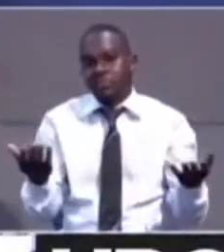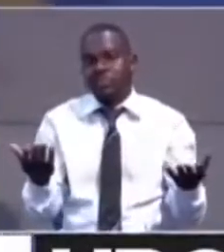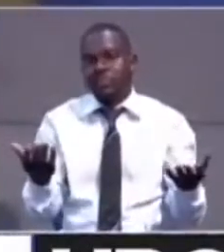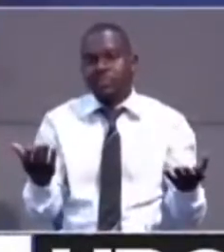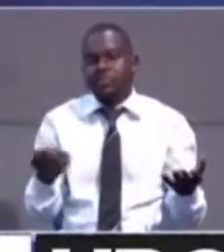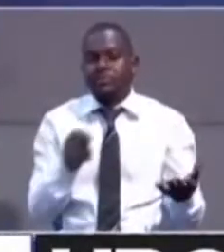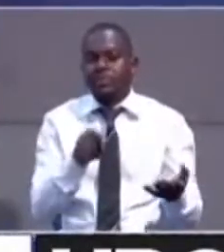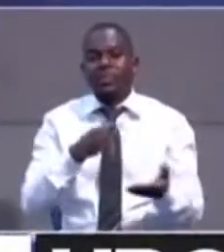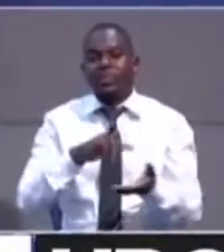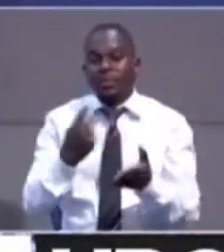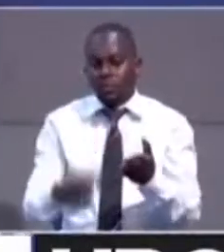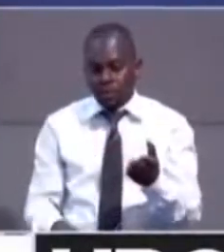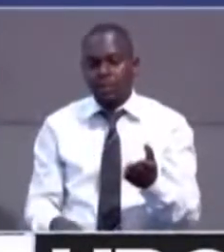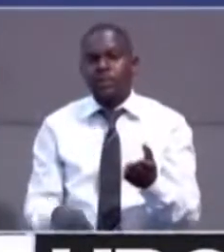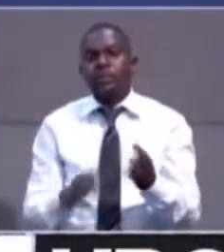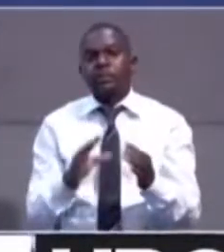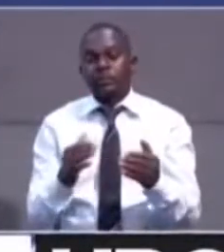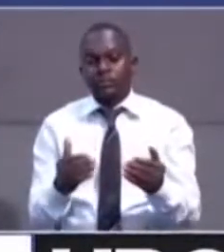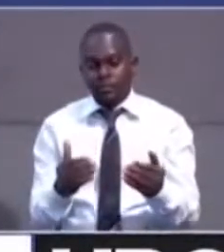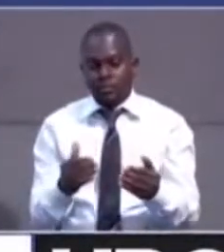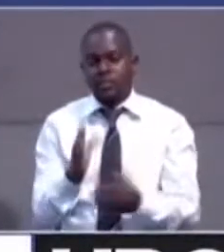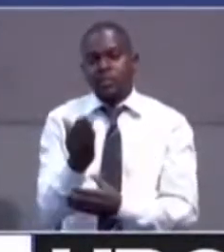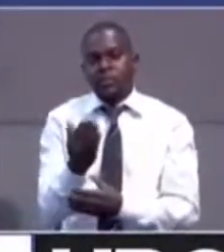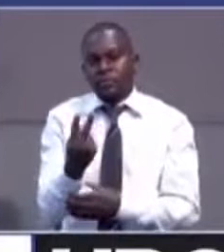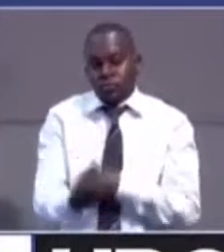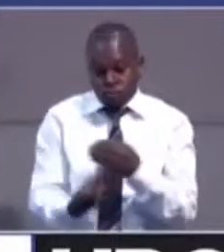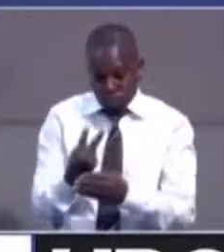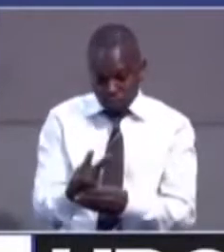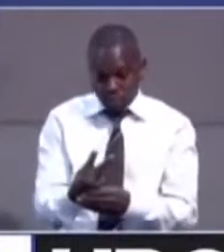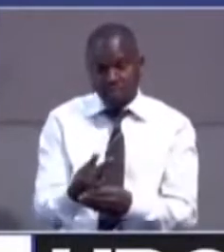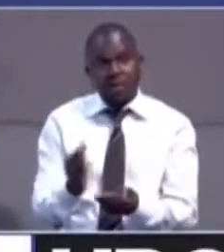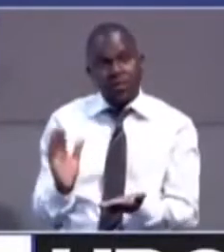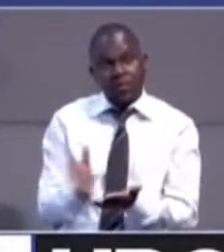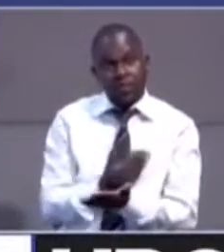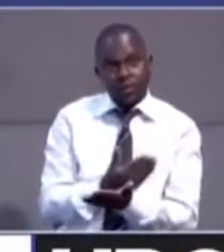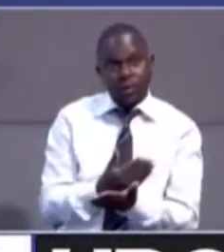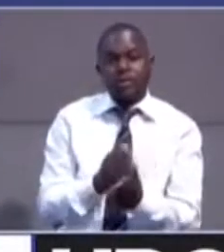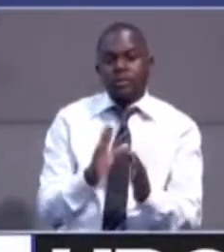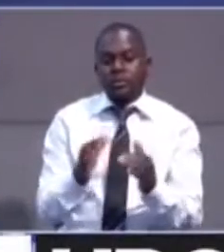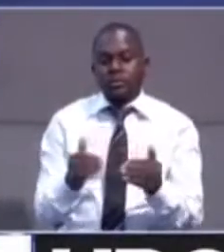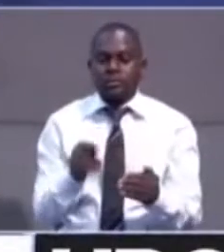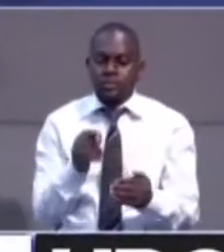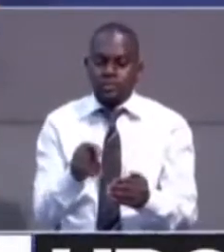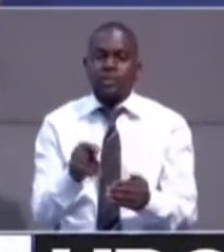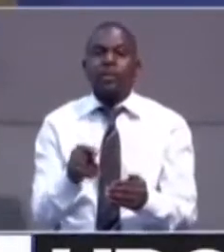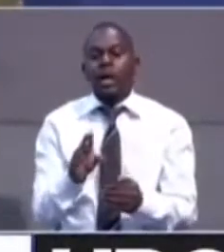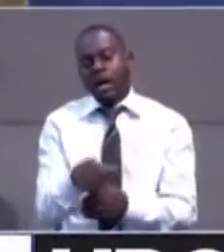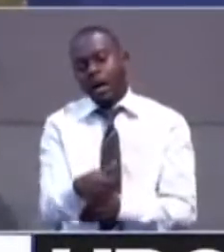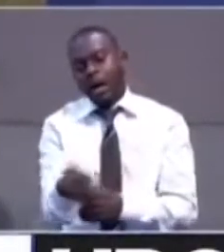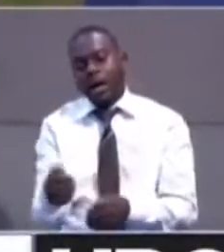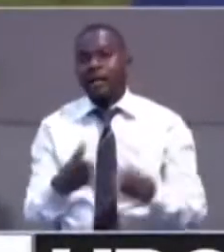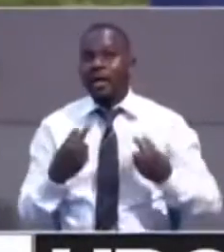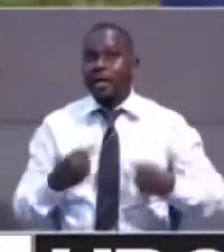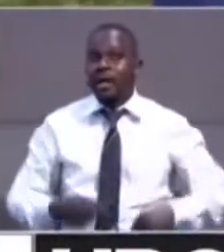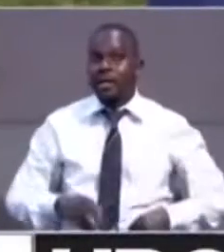2 years, that means that the 2 years for you are erased. So that, of course, there